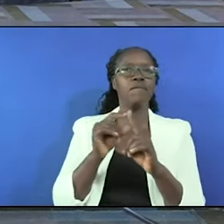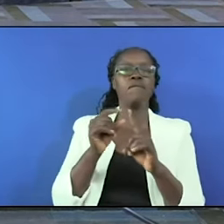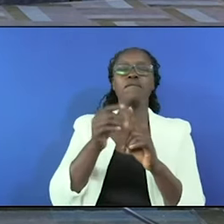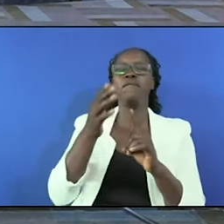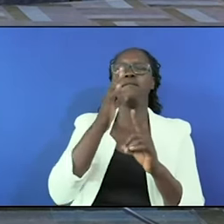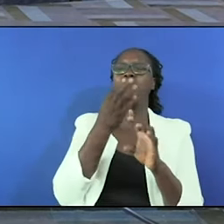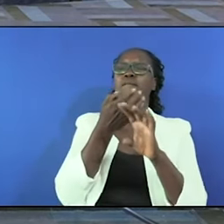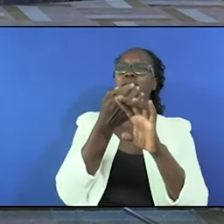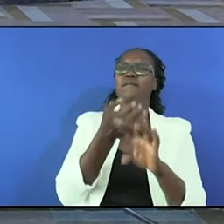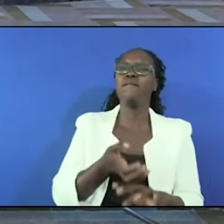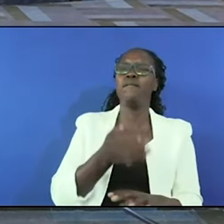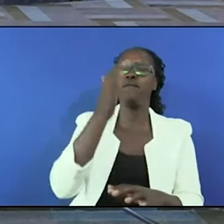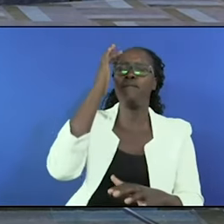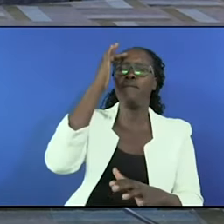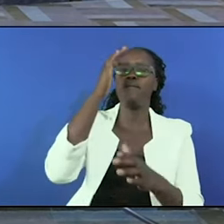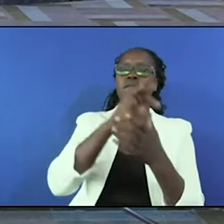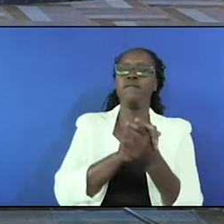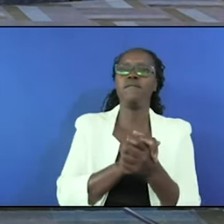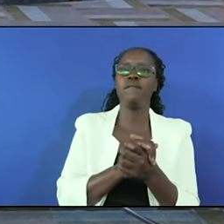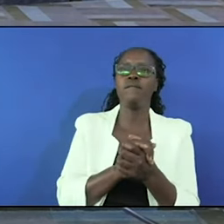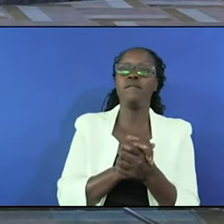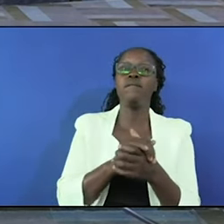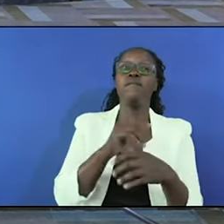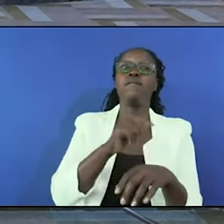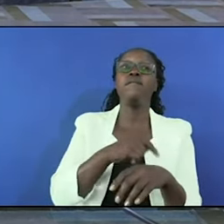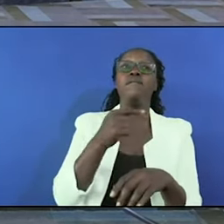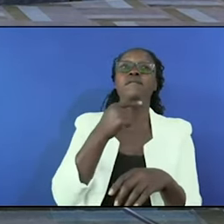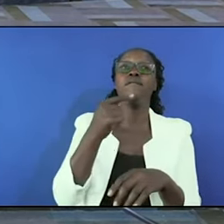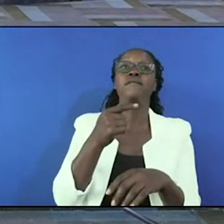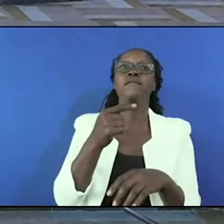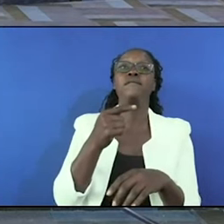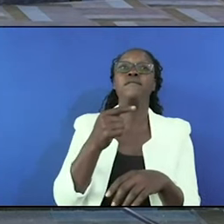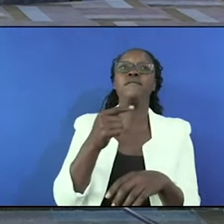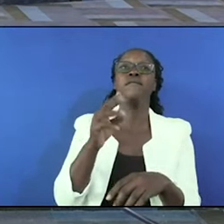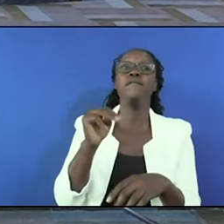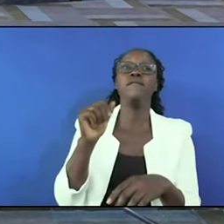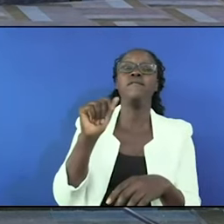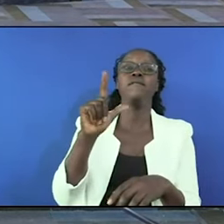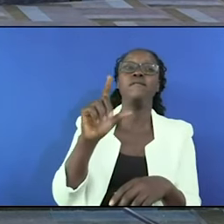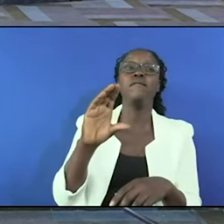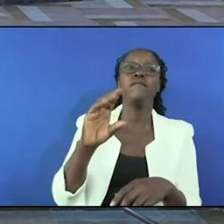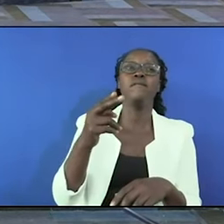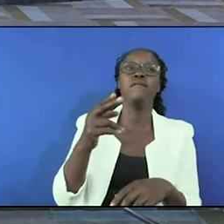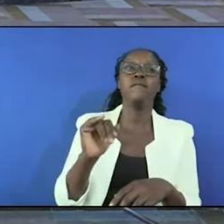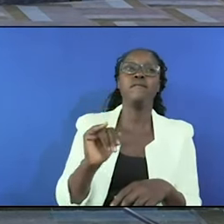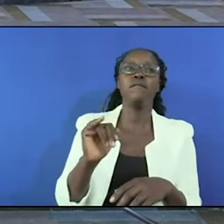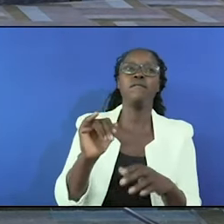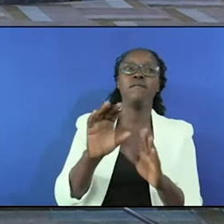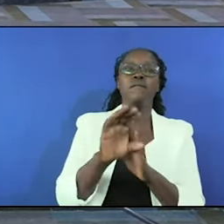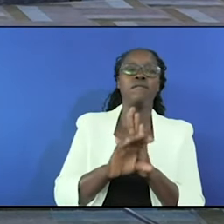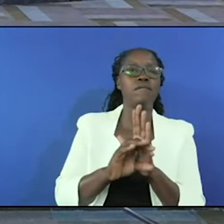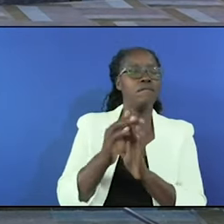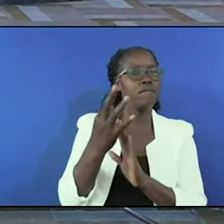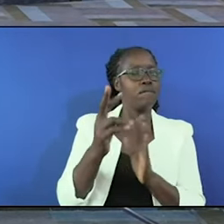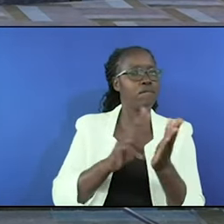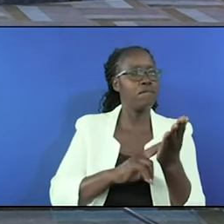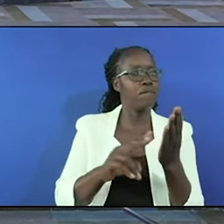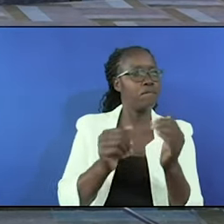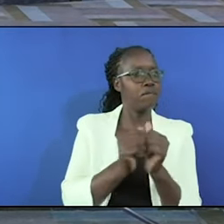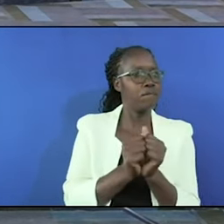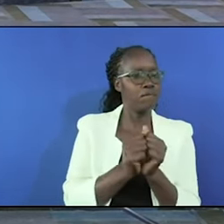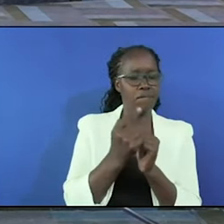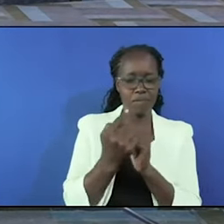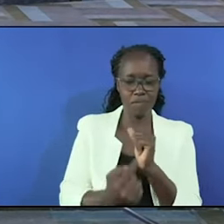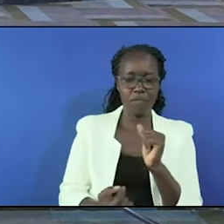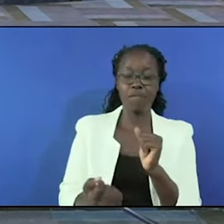God difficult to believe. When he says in Malachi 3, chapter number 10